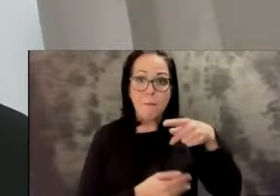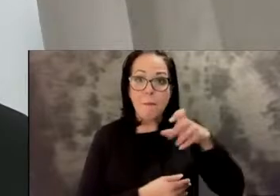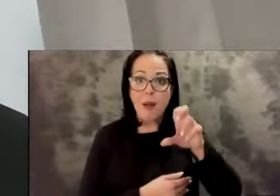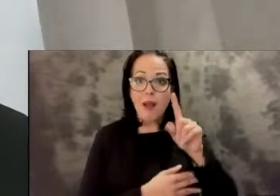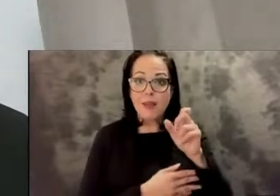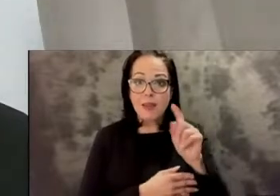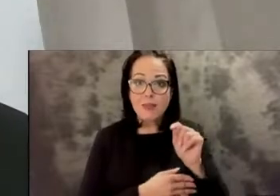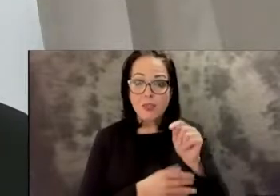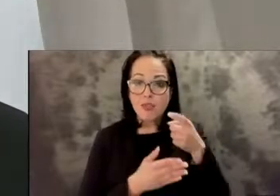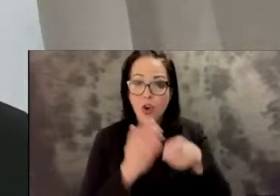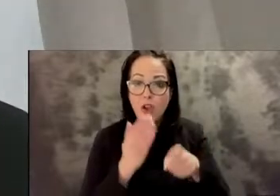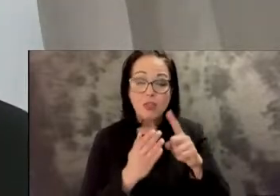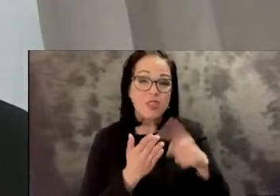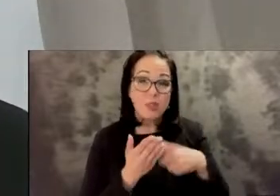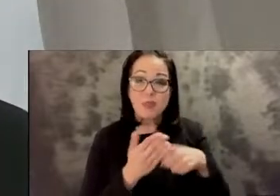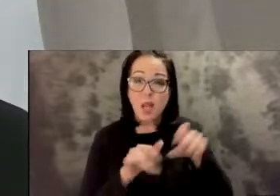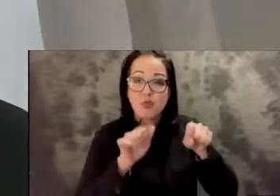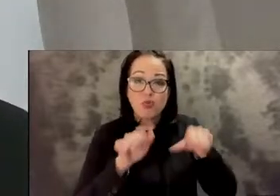treatment.